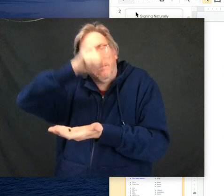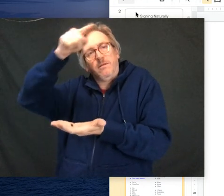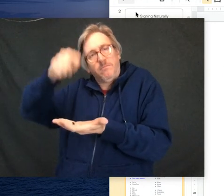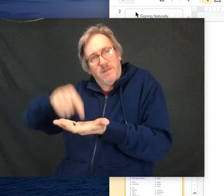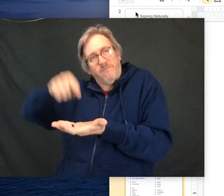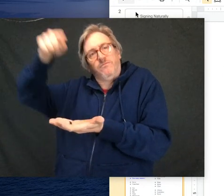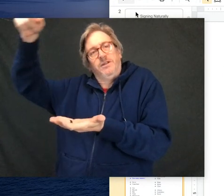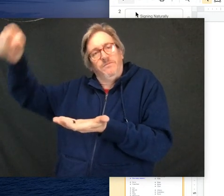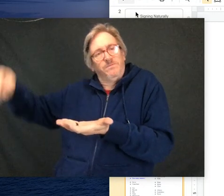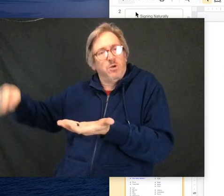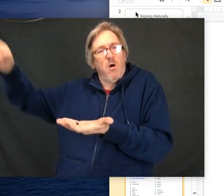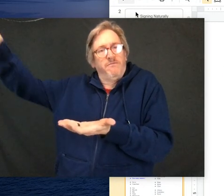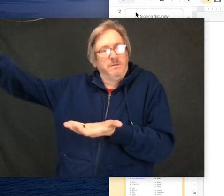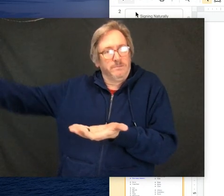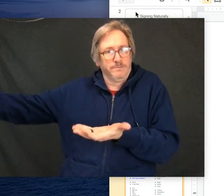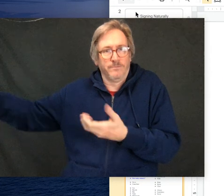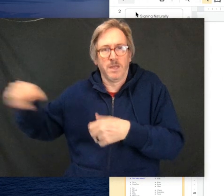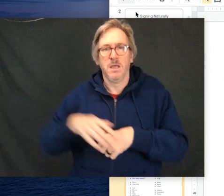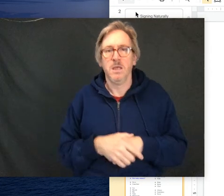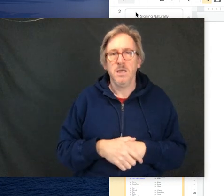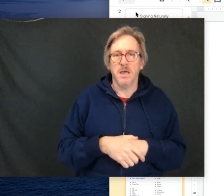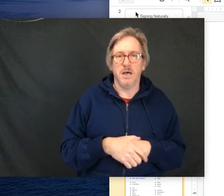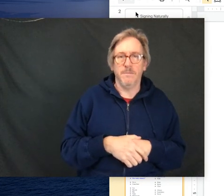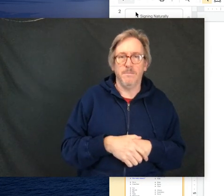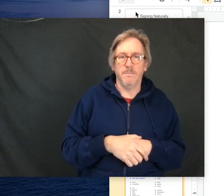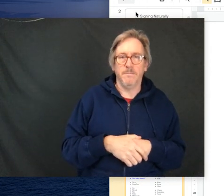but every so often.